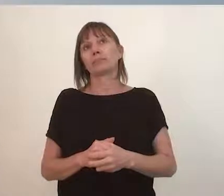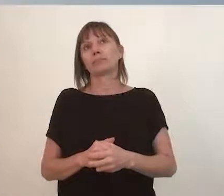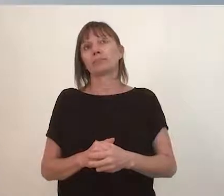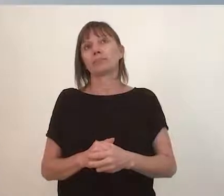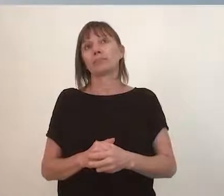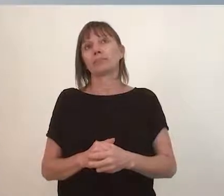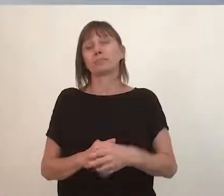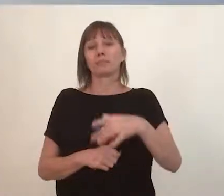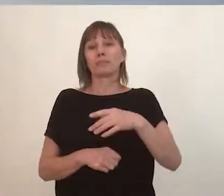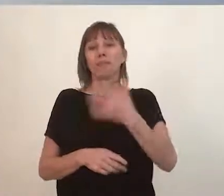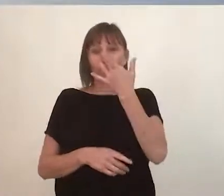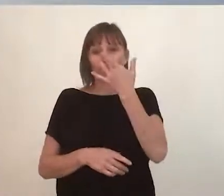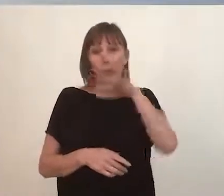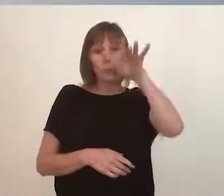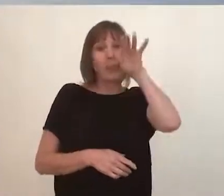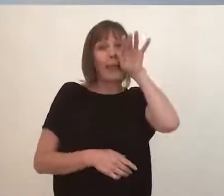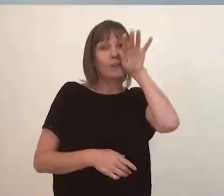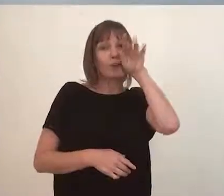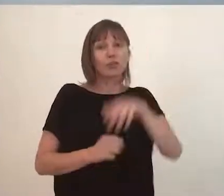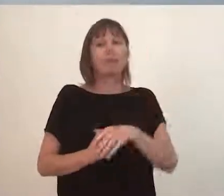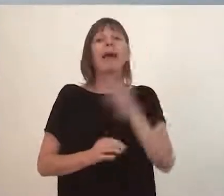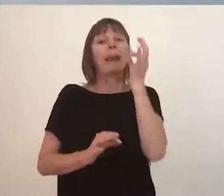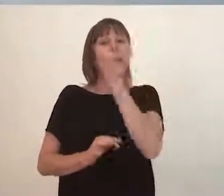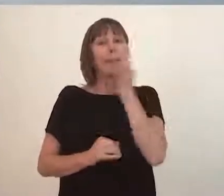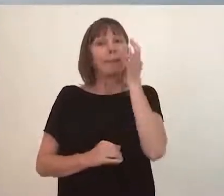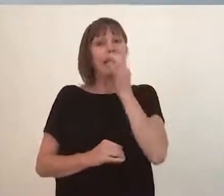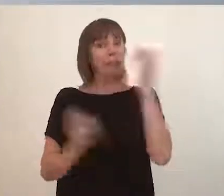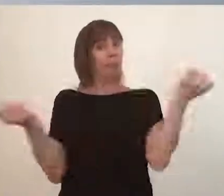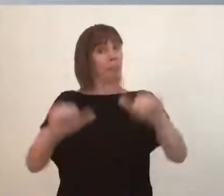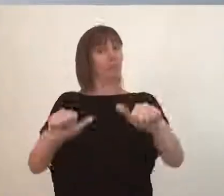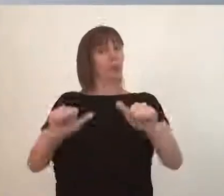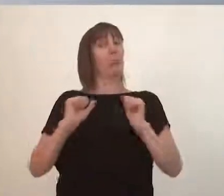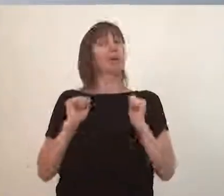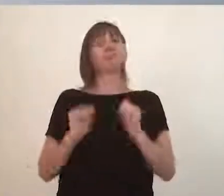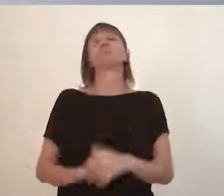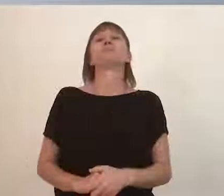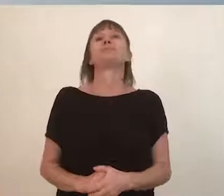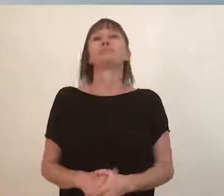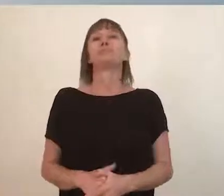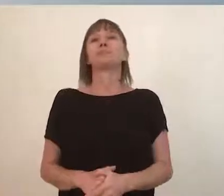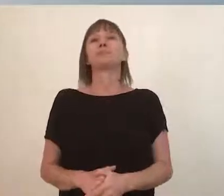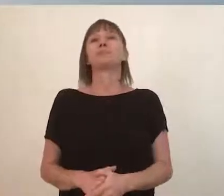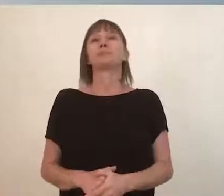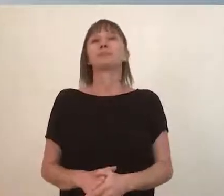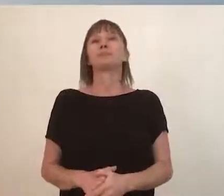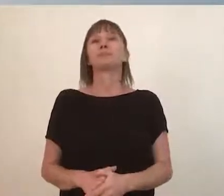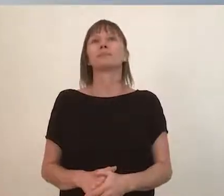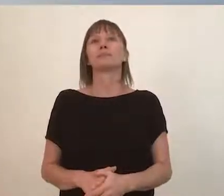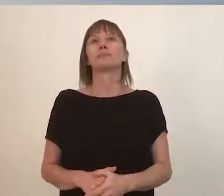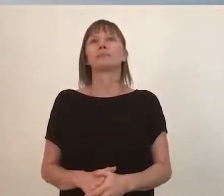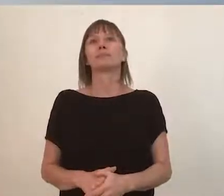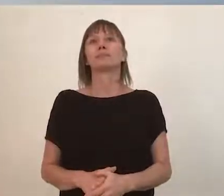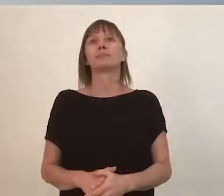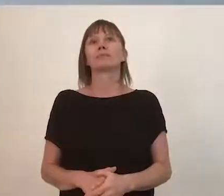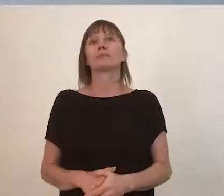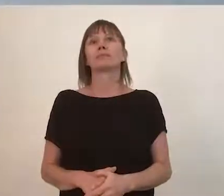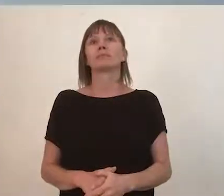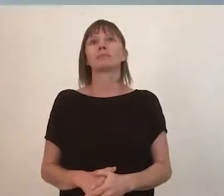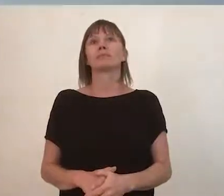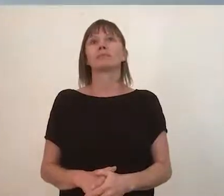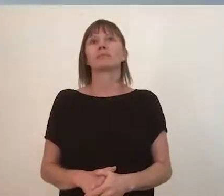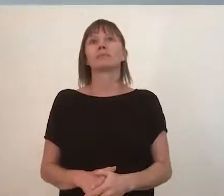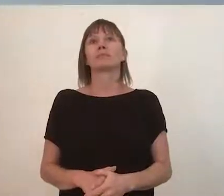mascara. Okay, let's put some false lashes on. Then we just need to put some lipstick on and then we'll be done with this makeup look.